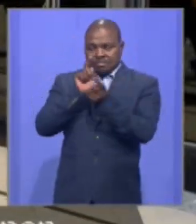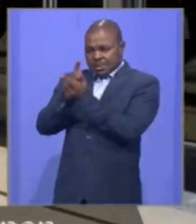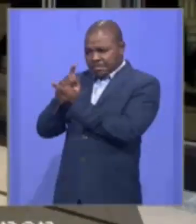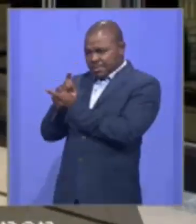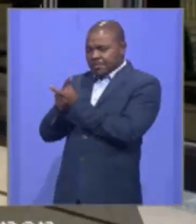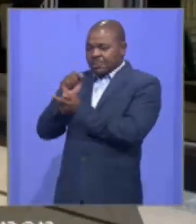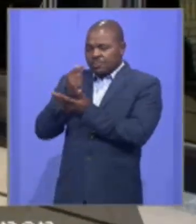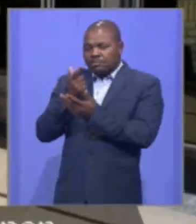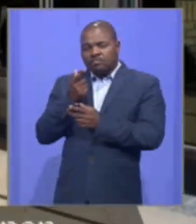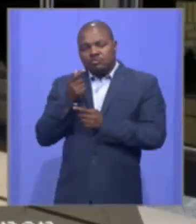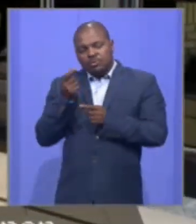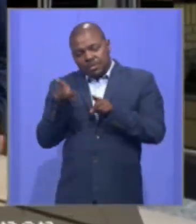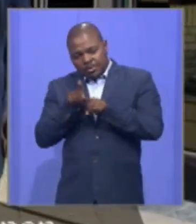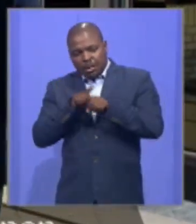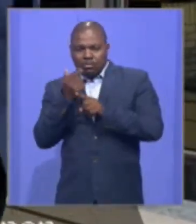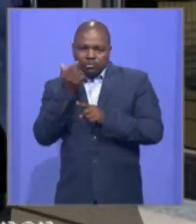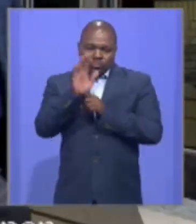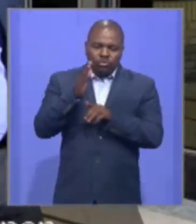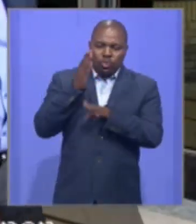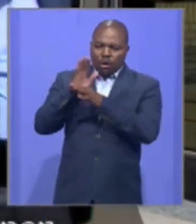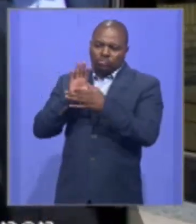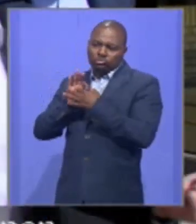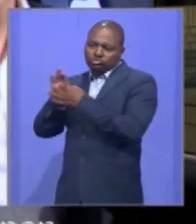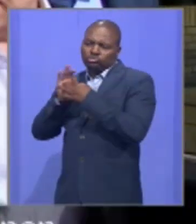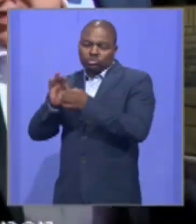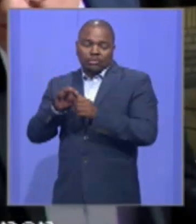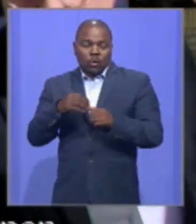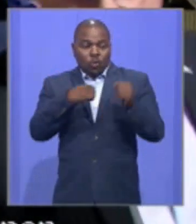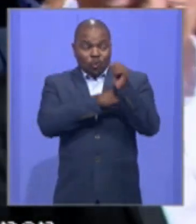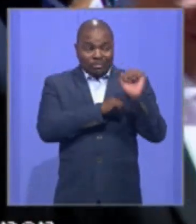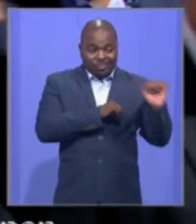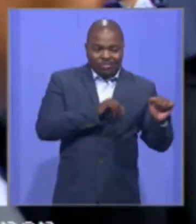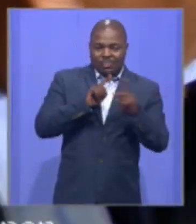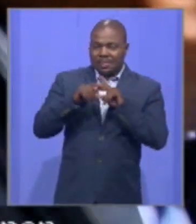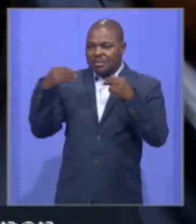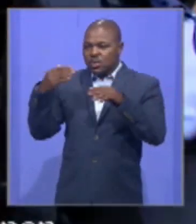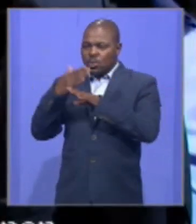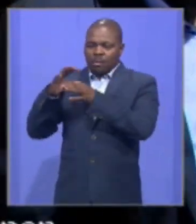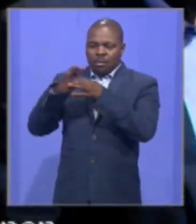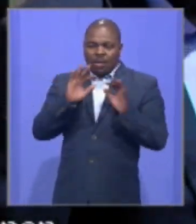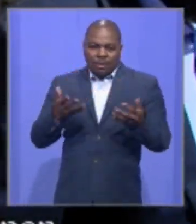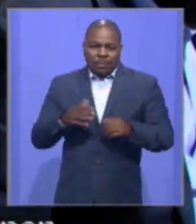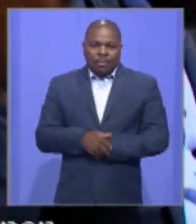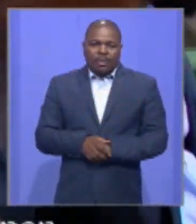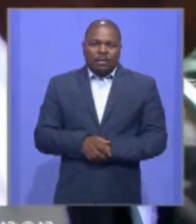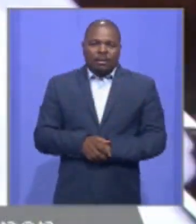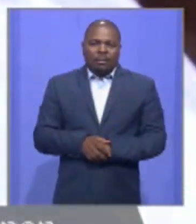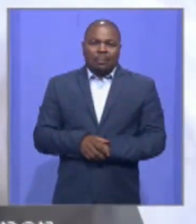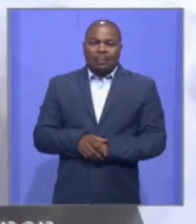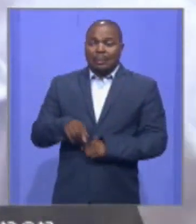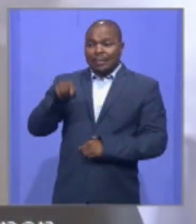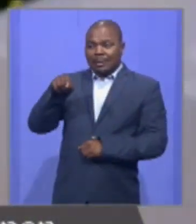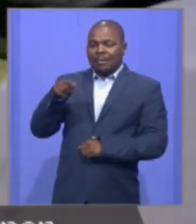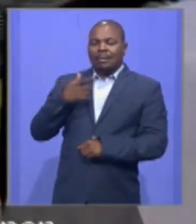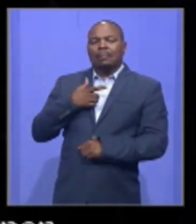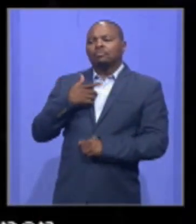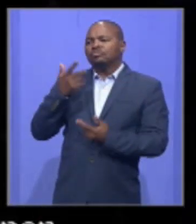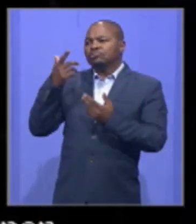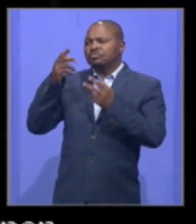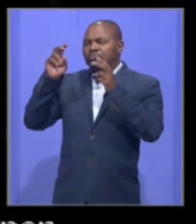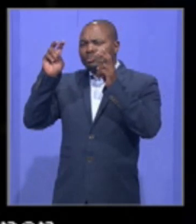supa ditsela tsa tirisano mmogo magareng ga kantoro ya tona ya motlakase le dikgwebo. The type of green energy commitment that we are